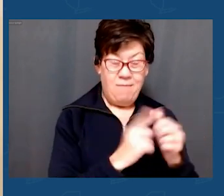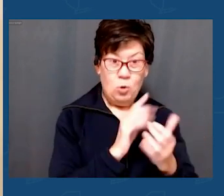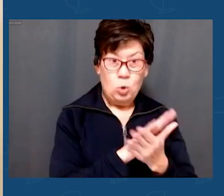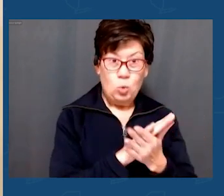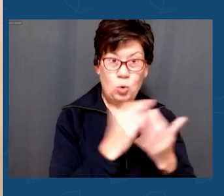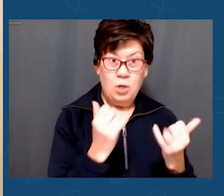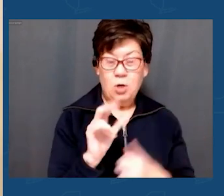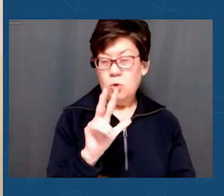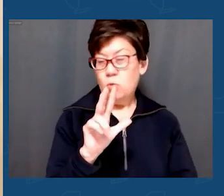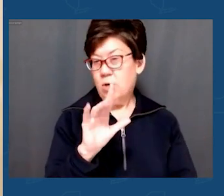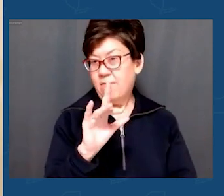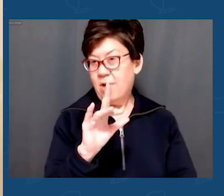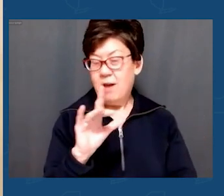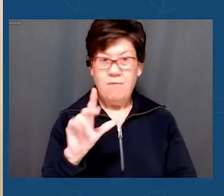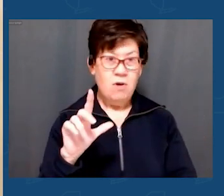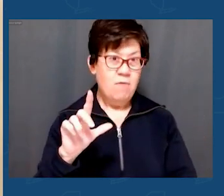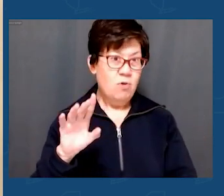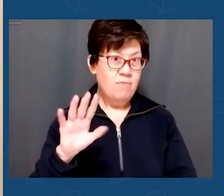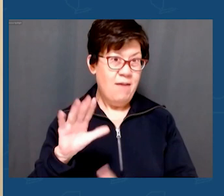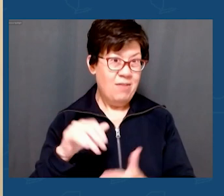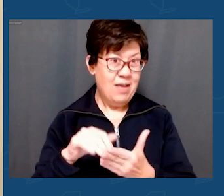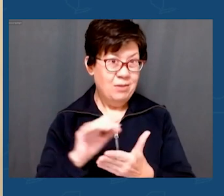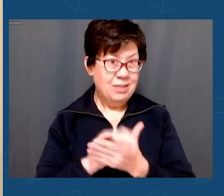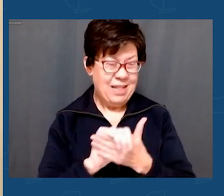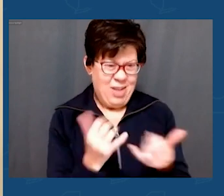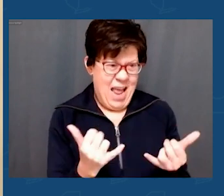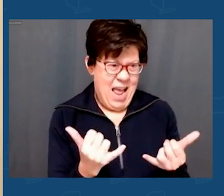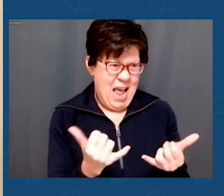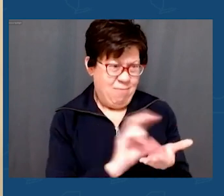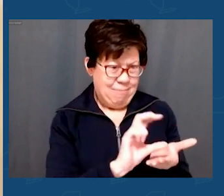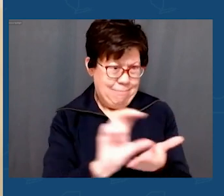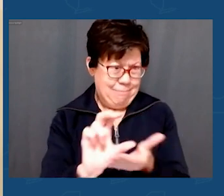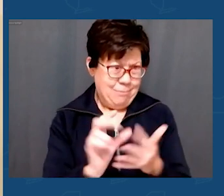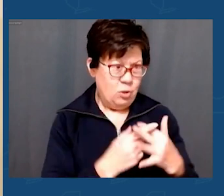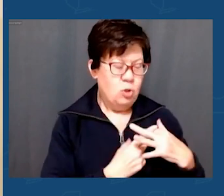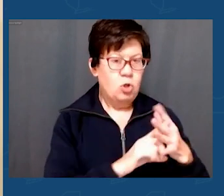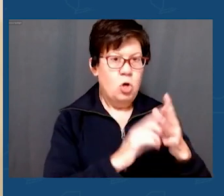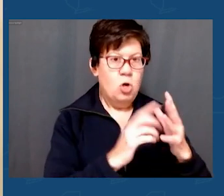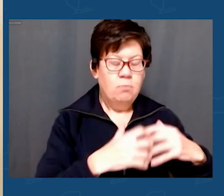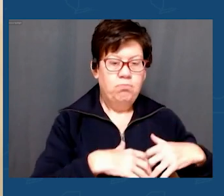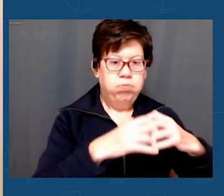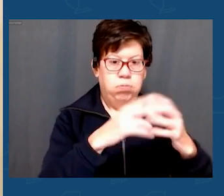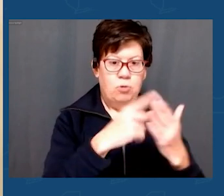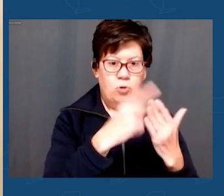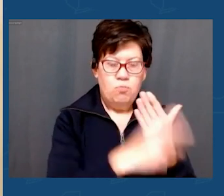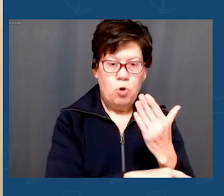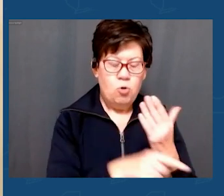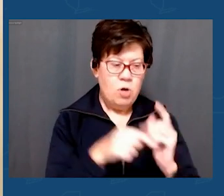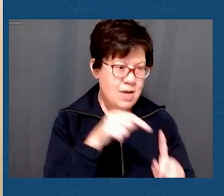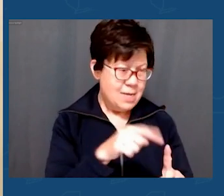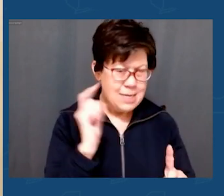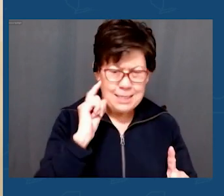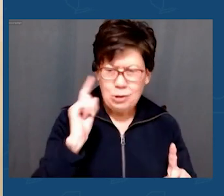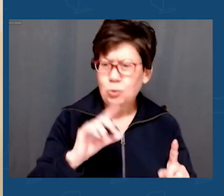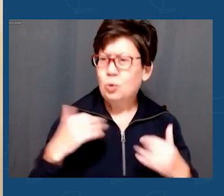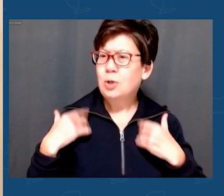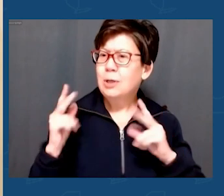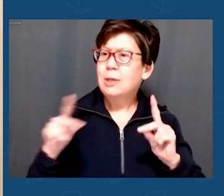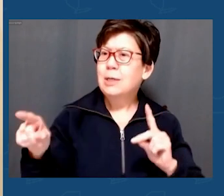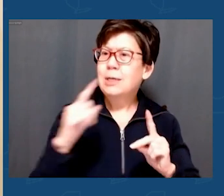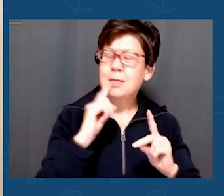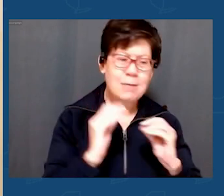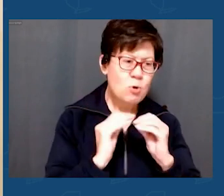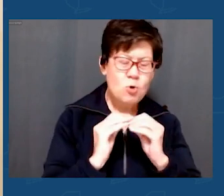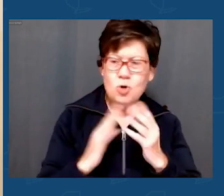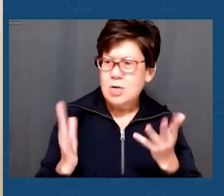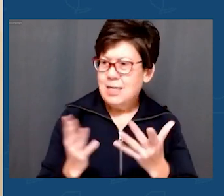$45,000 as seed money for them to develop a program where they can find a way to reach out to these young people, help support